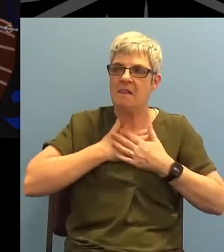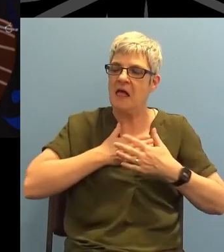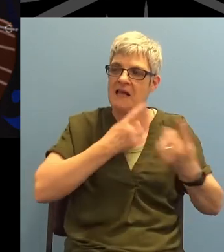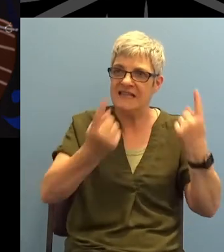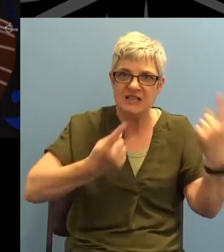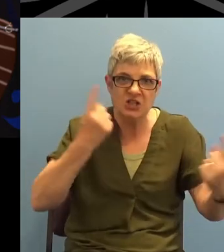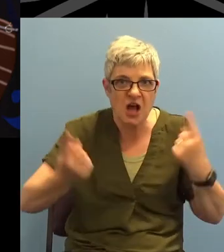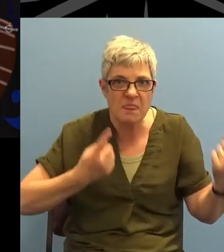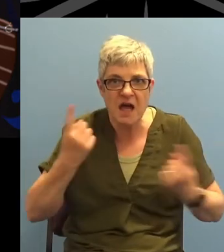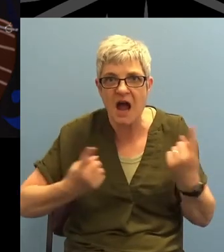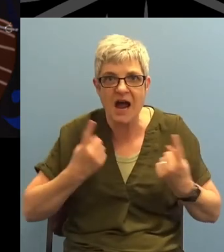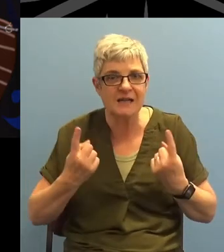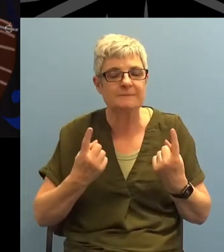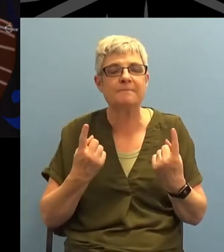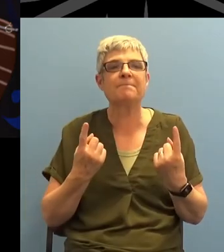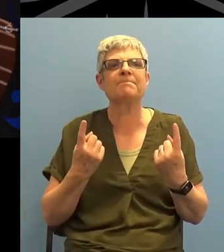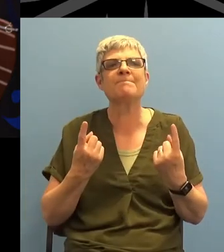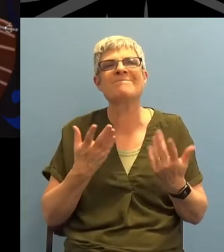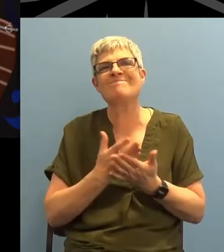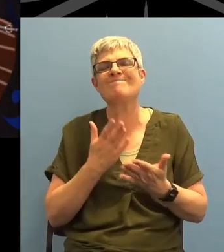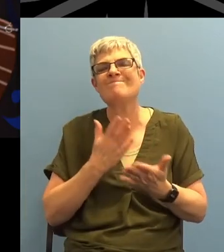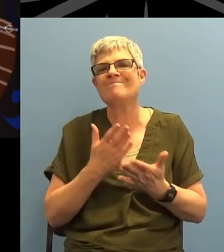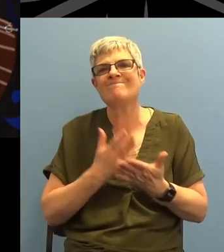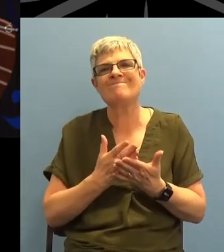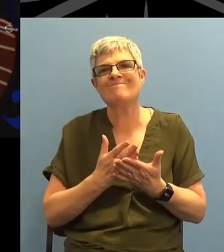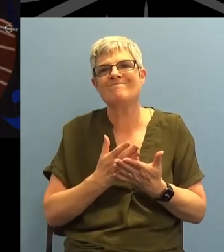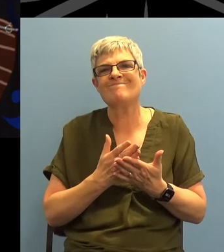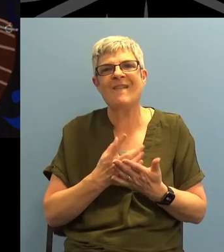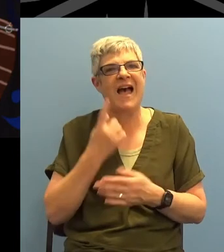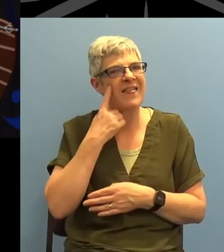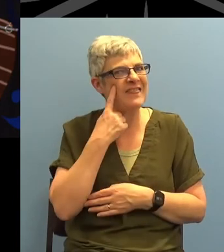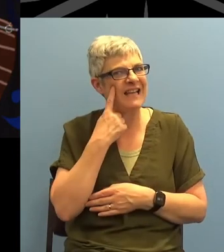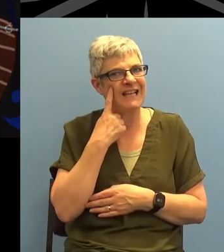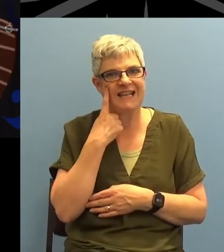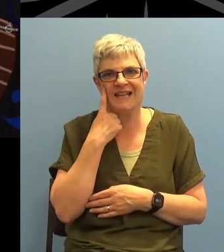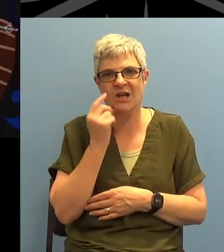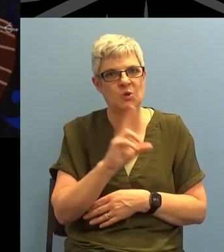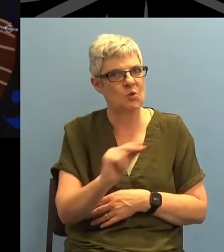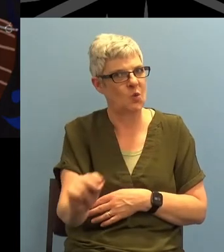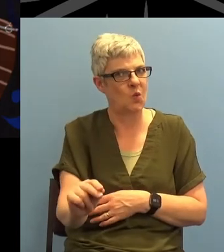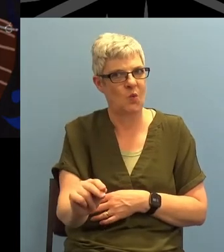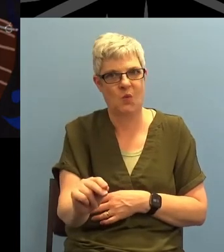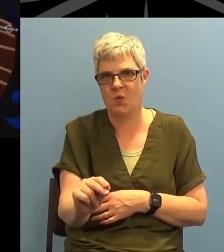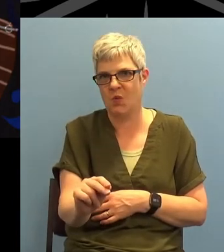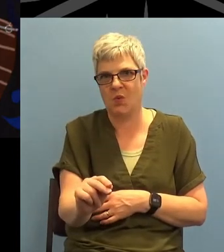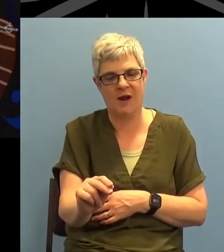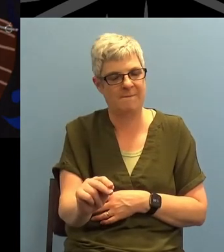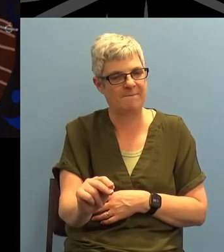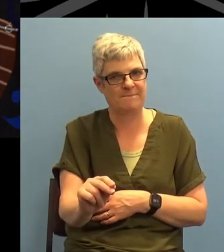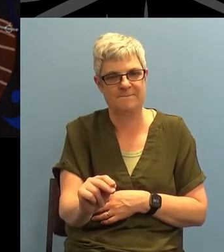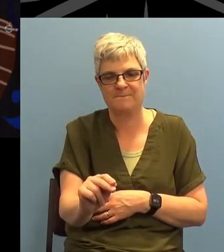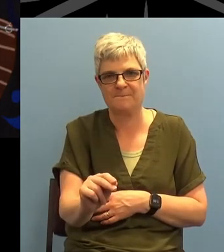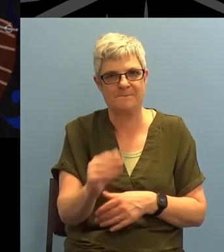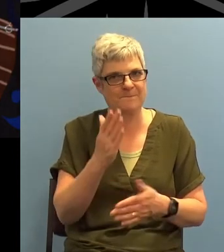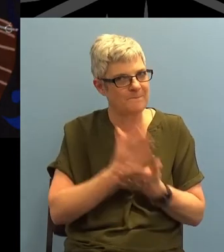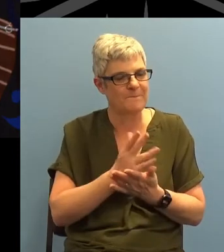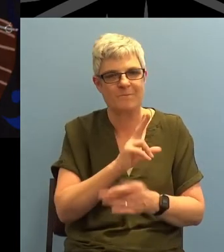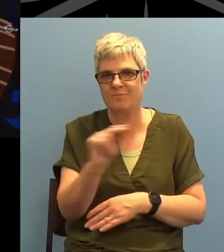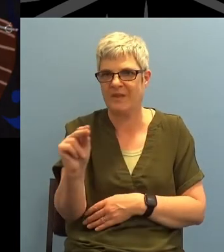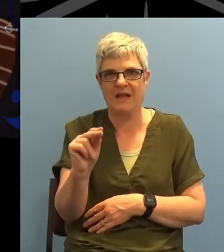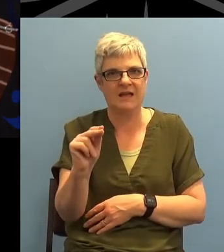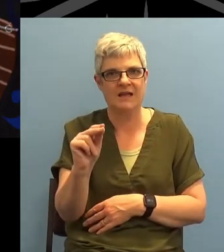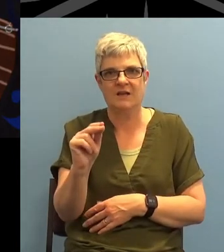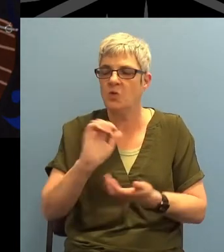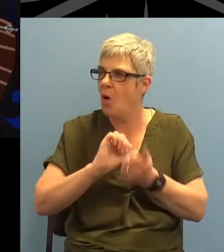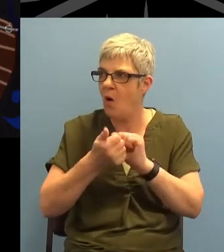other? Well, I can categorically tell you that the answer to that question is no. They didn't all get on. They